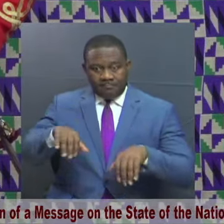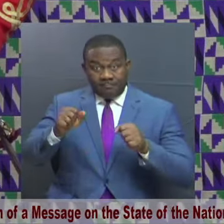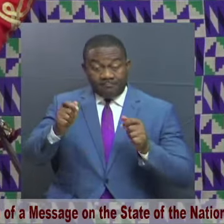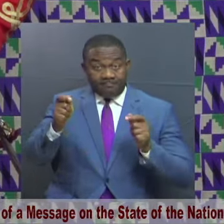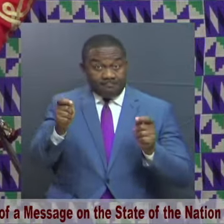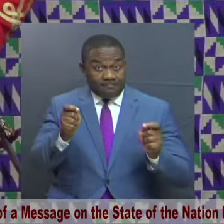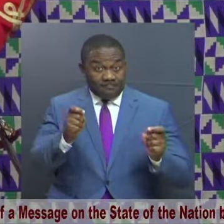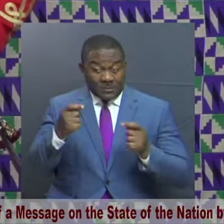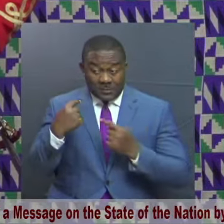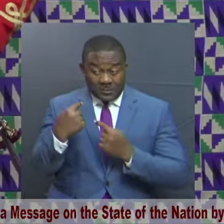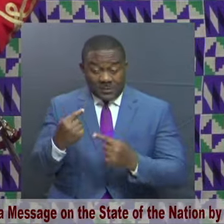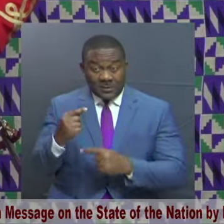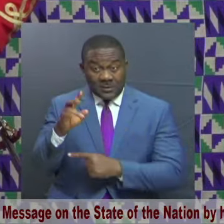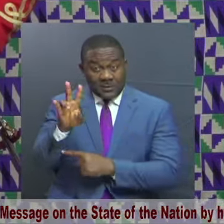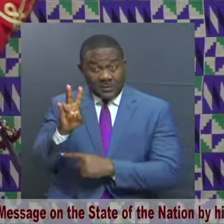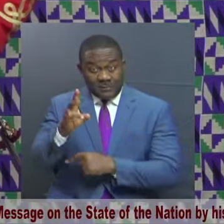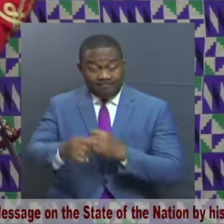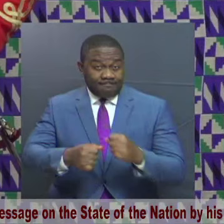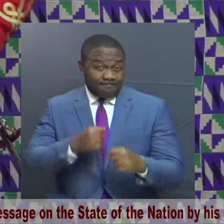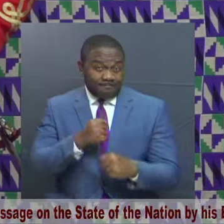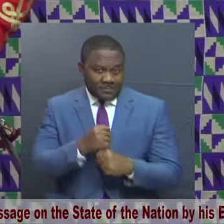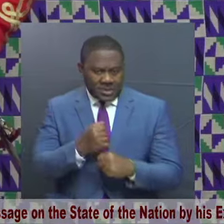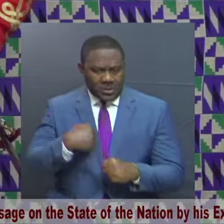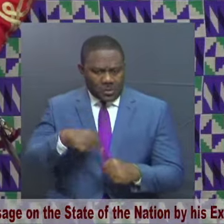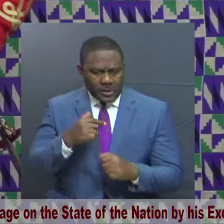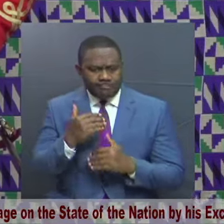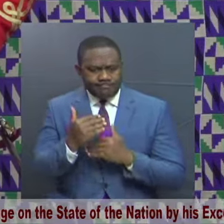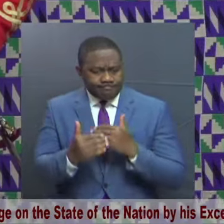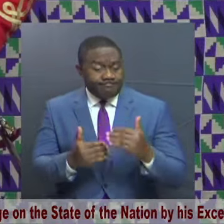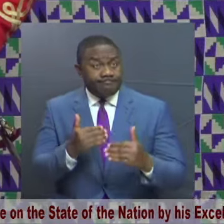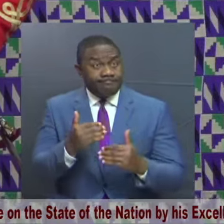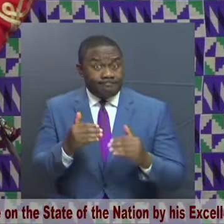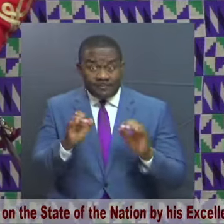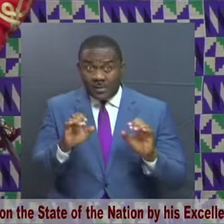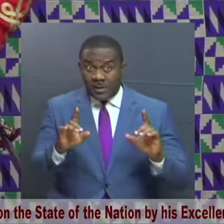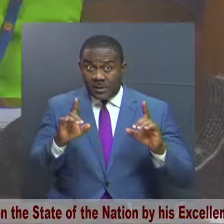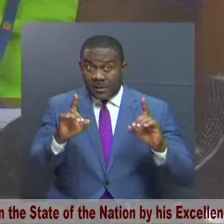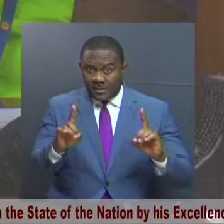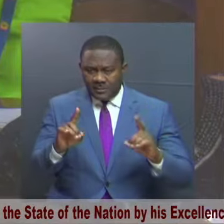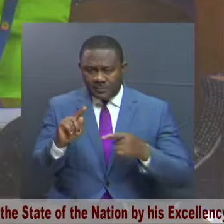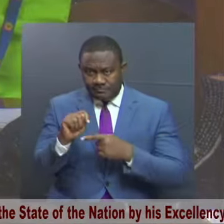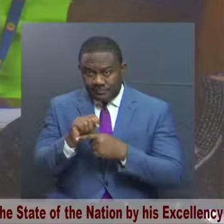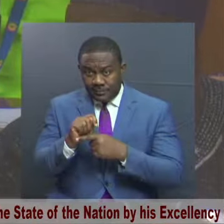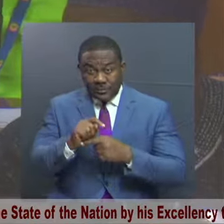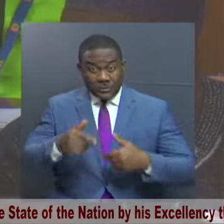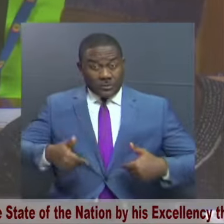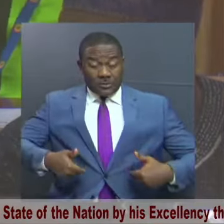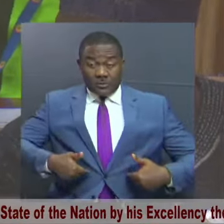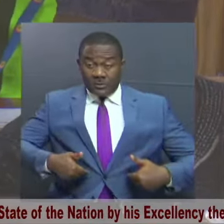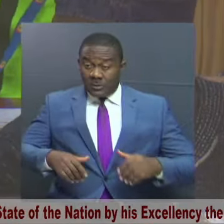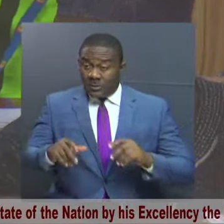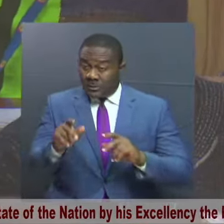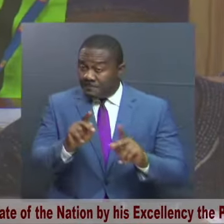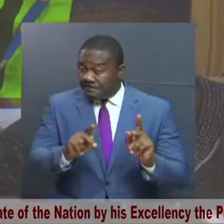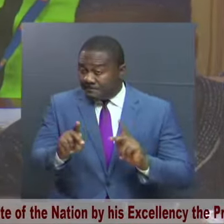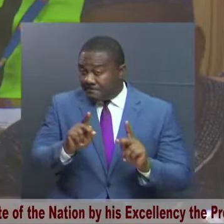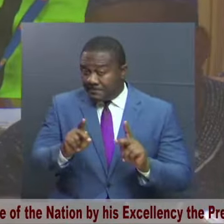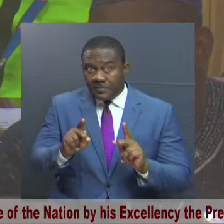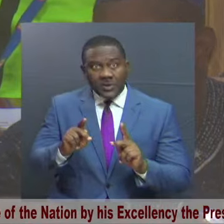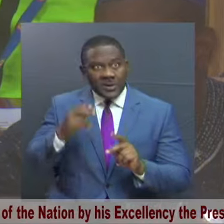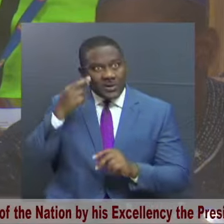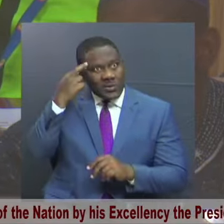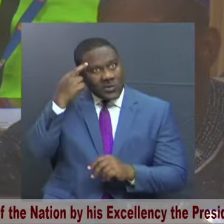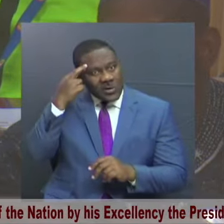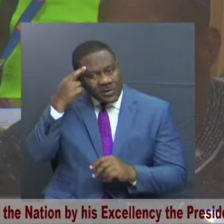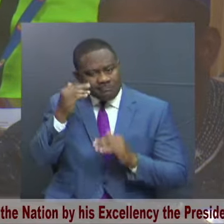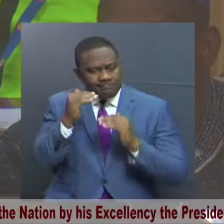have sought to place the maximum effort on the Education and Training of the youth as the base for building the